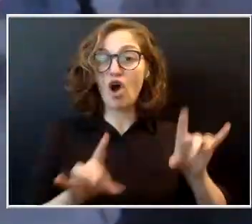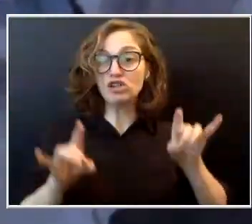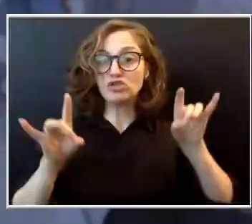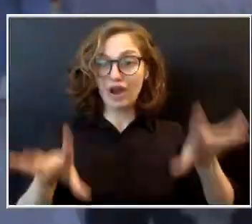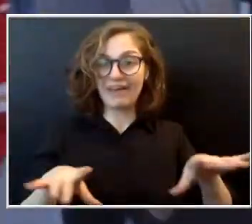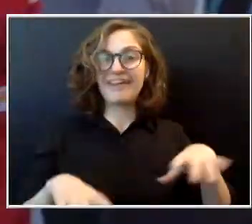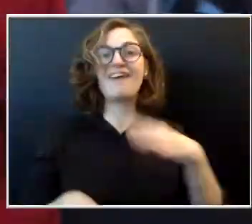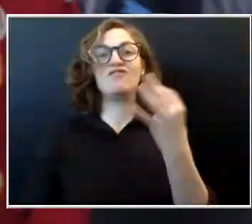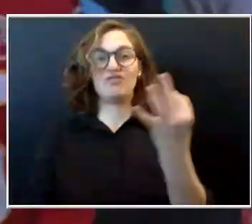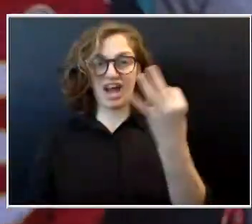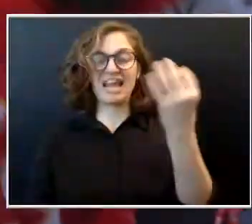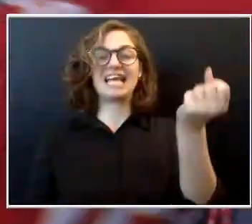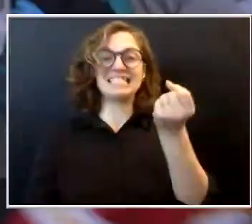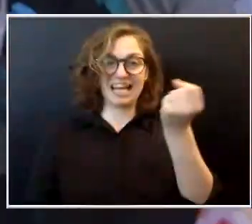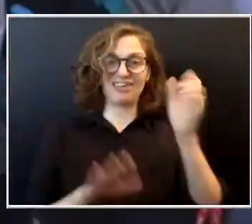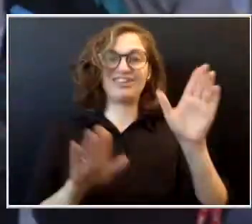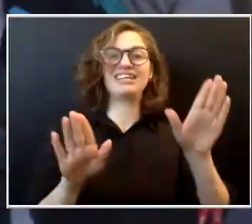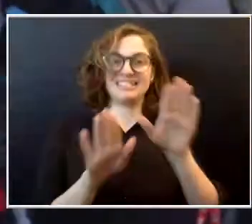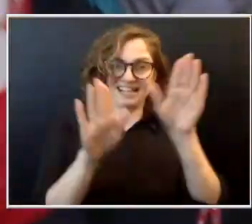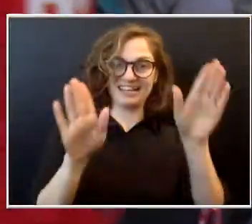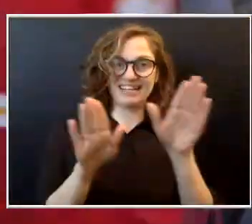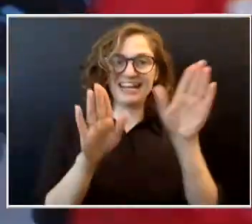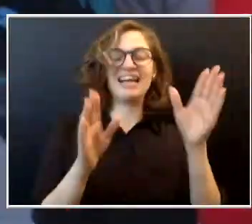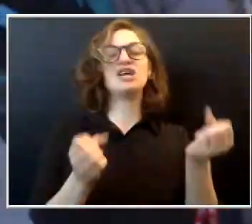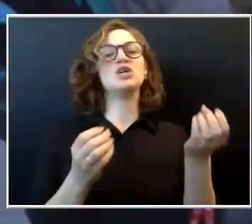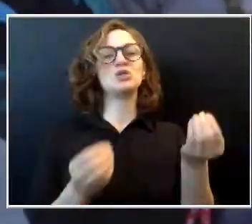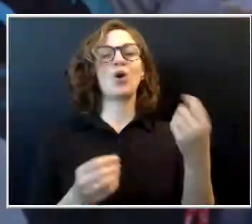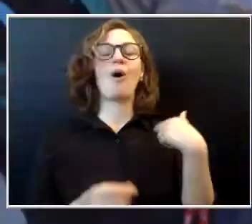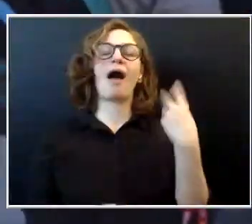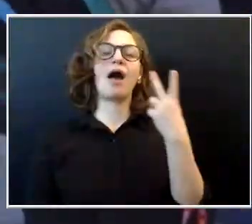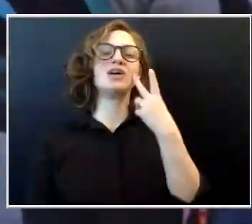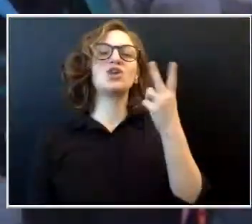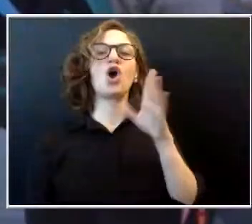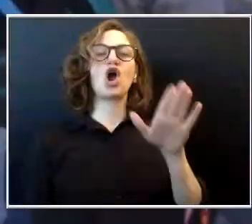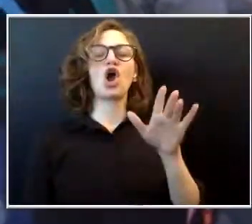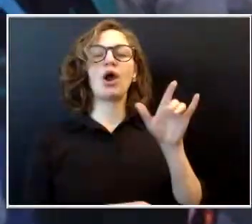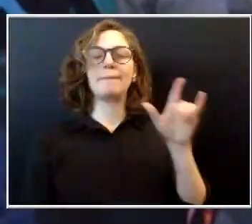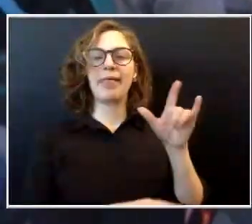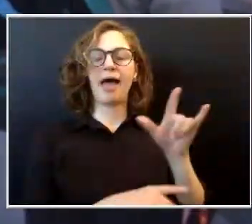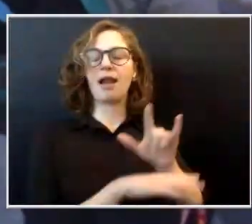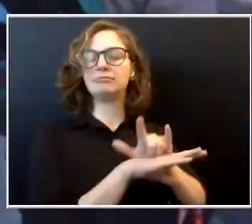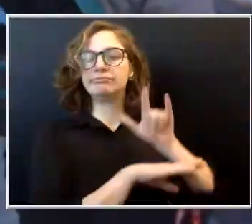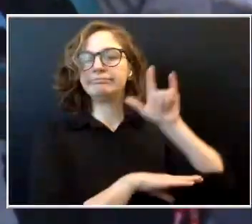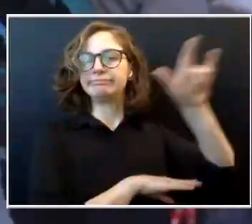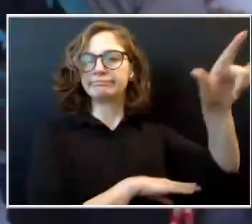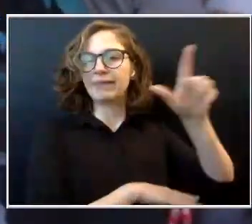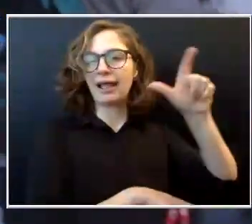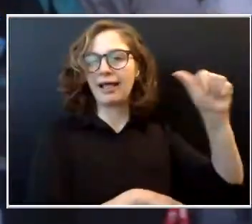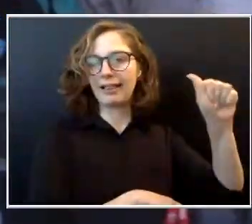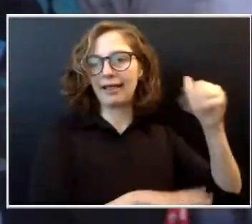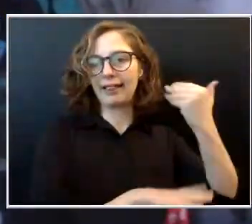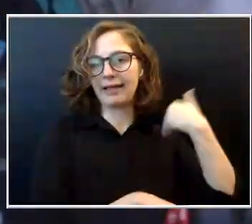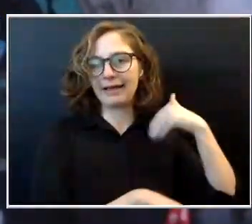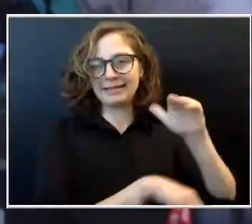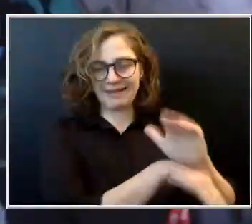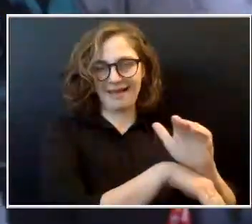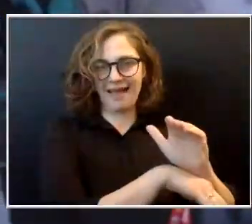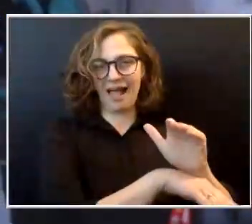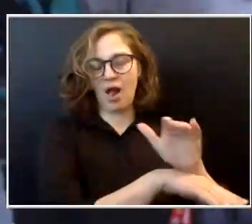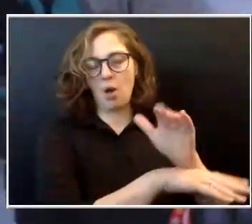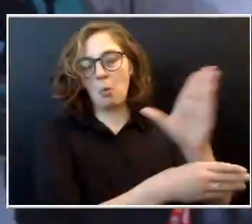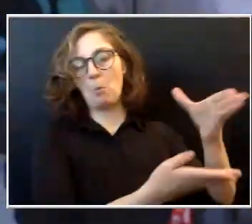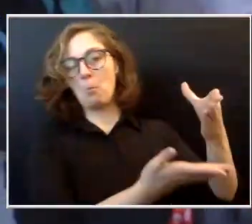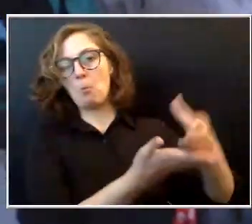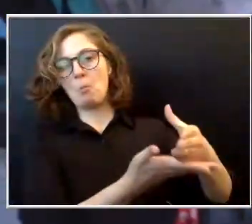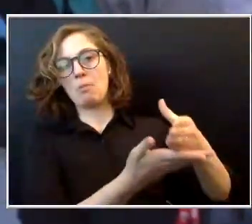Sunday. So I saw that her plane left from LA last night, was stopping in Hawaii on its way to Melbourne,